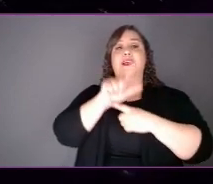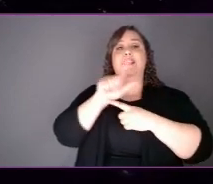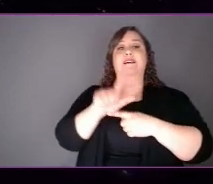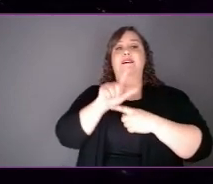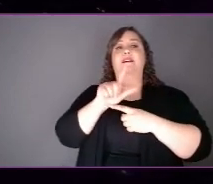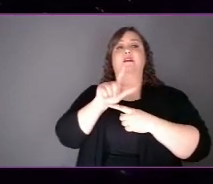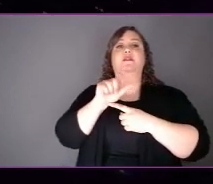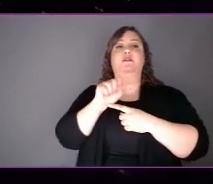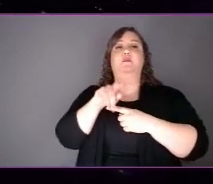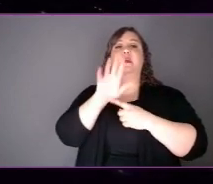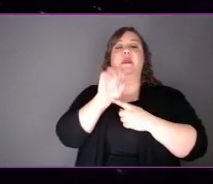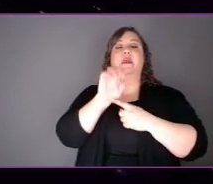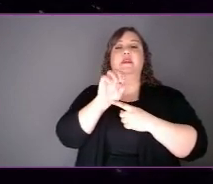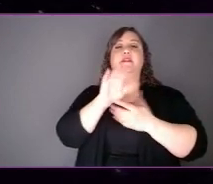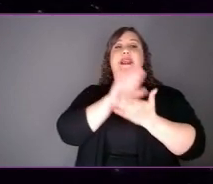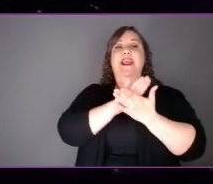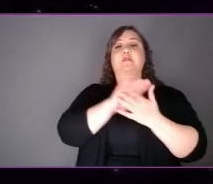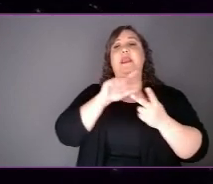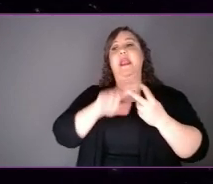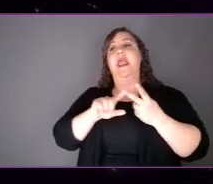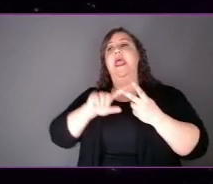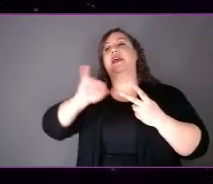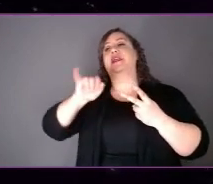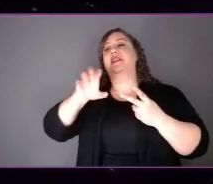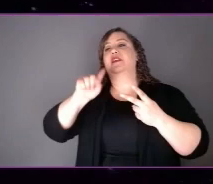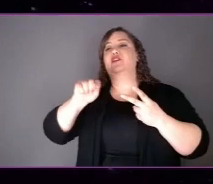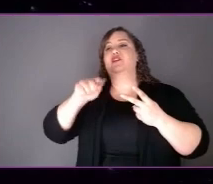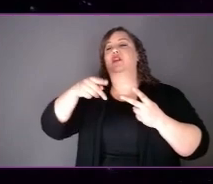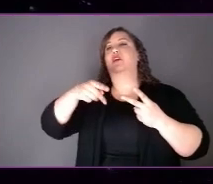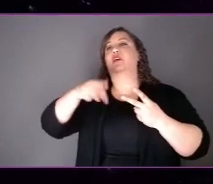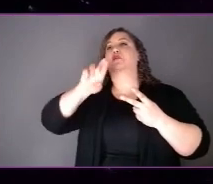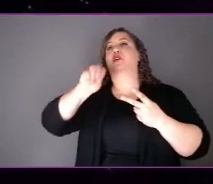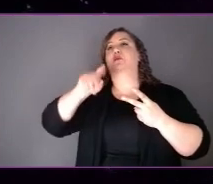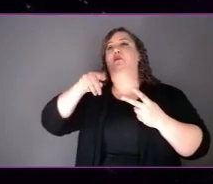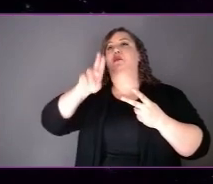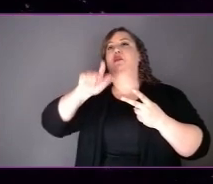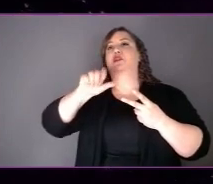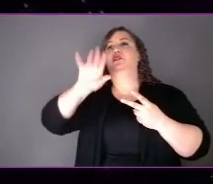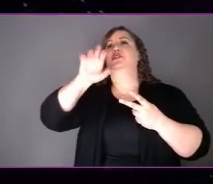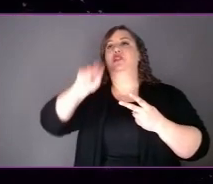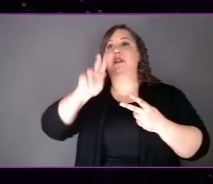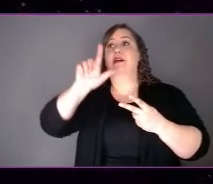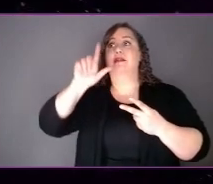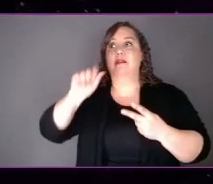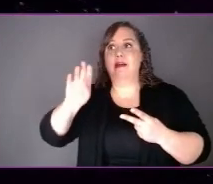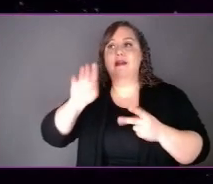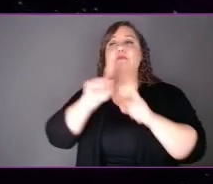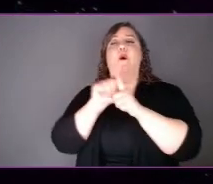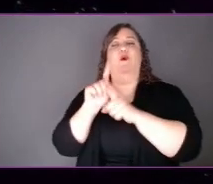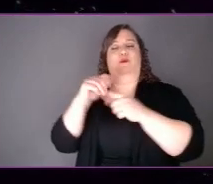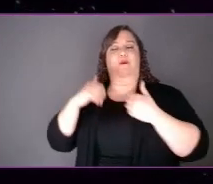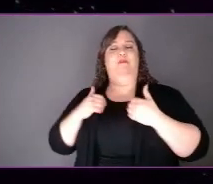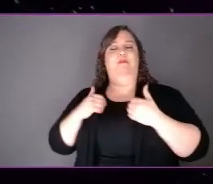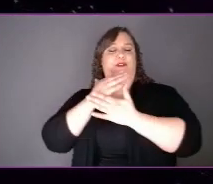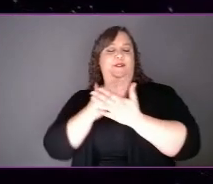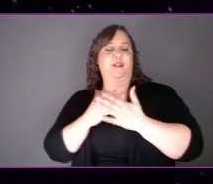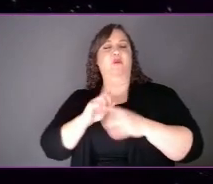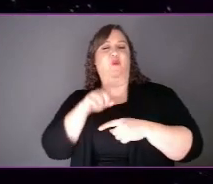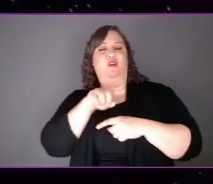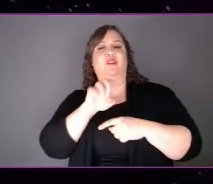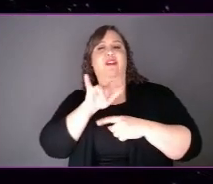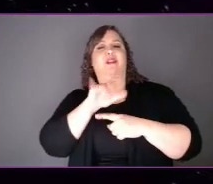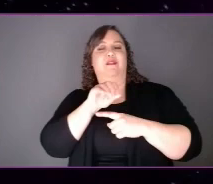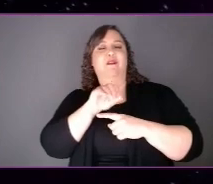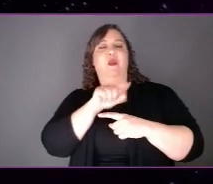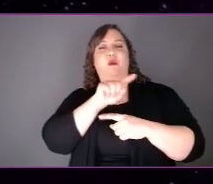Jet Propulsion Laboratory, where you are. And then along with those, NASA also offers a